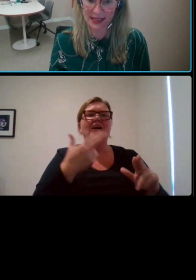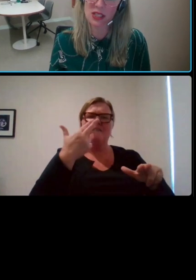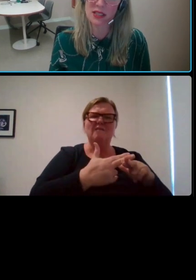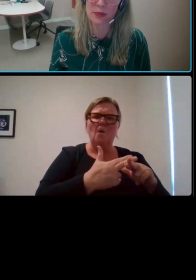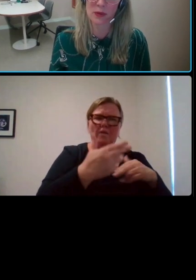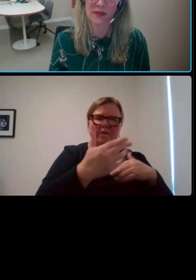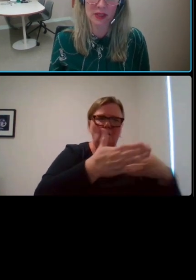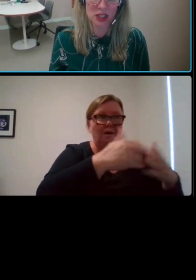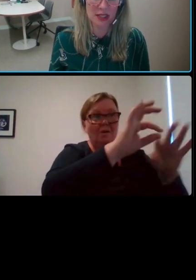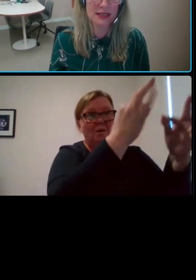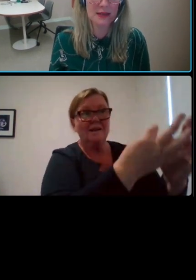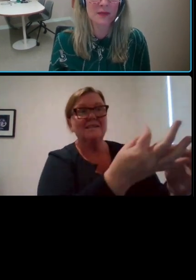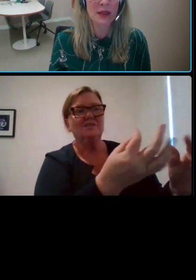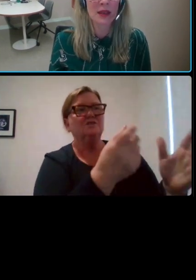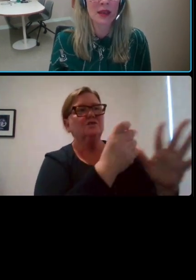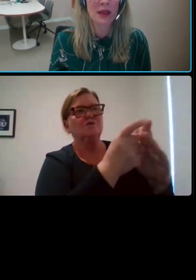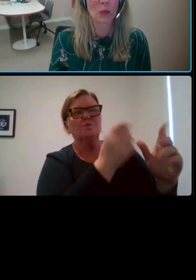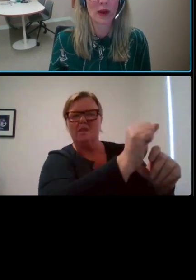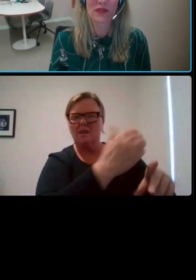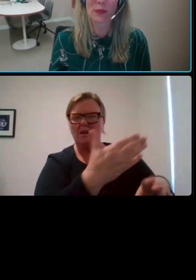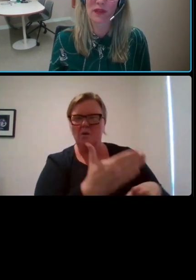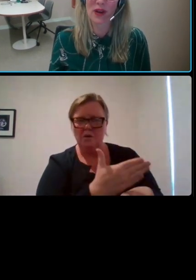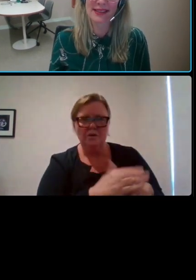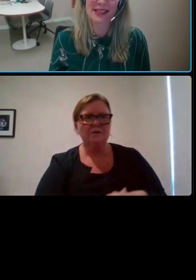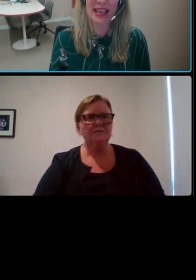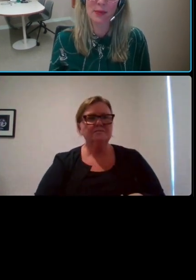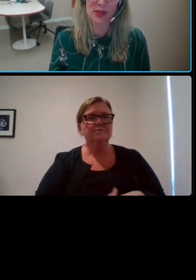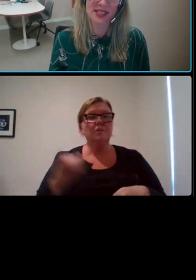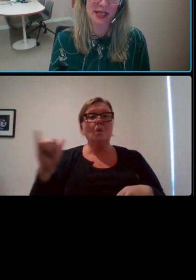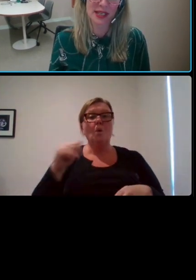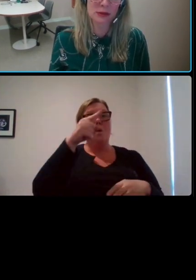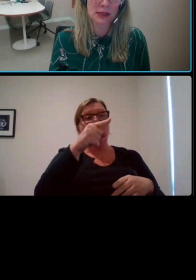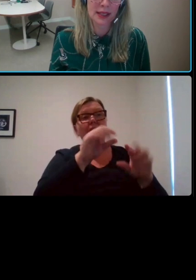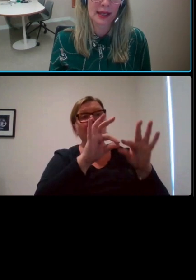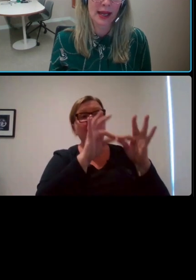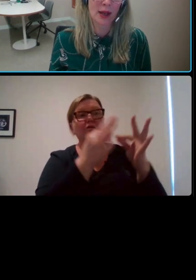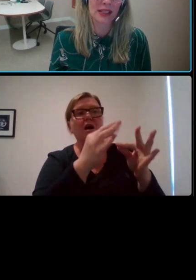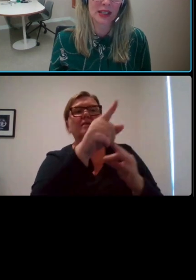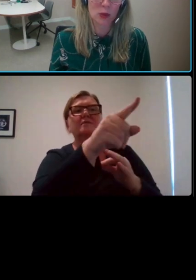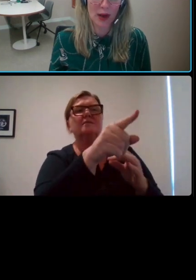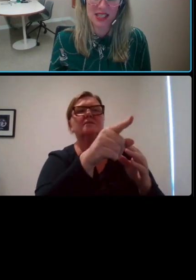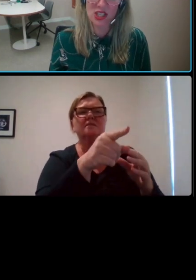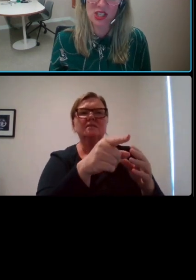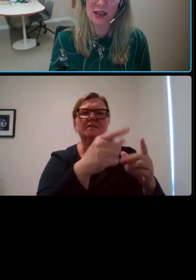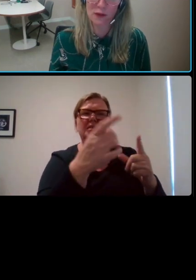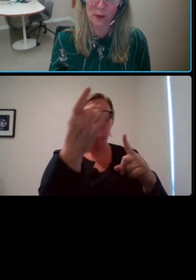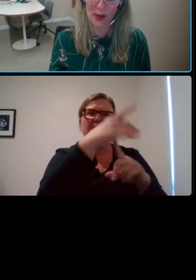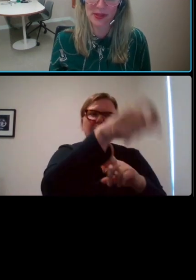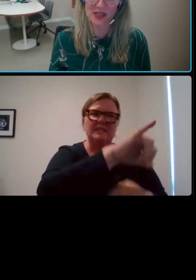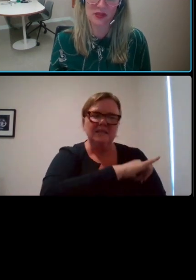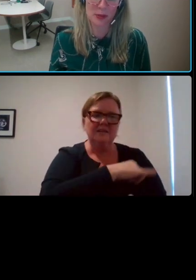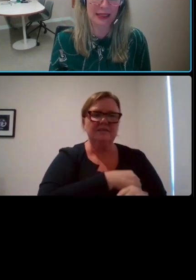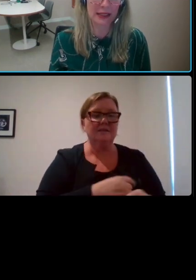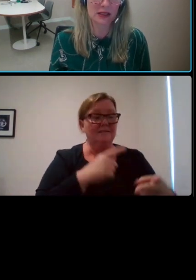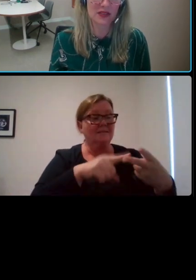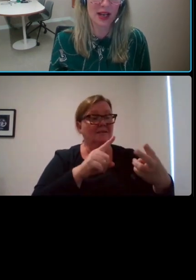those organisations to perform their functions. One of the provider's key personnel, a legal practitioner for the